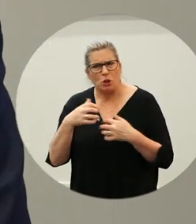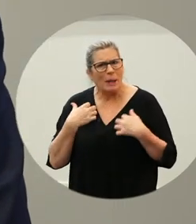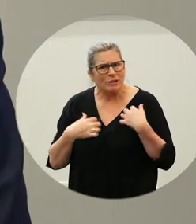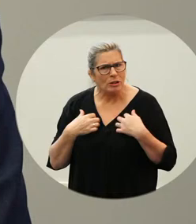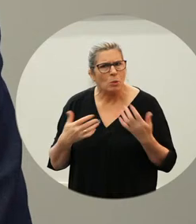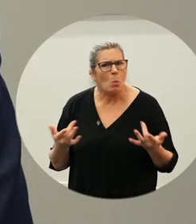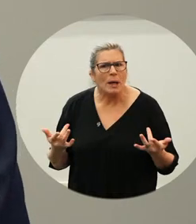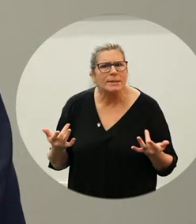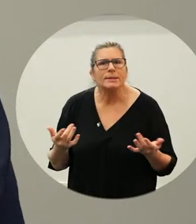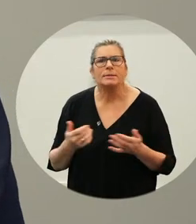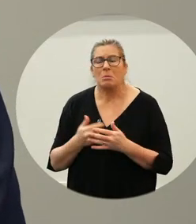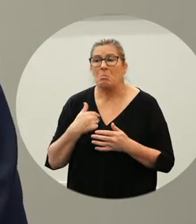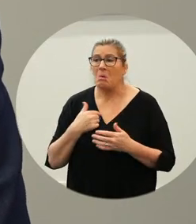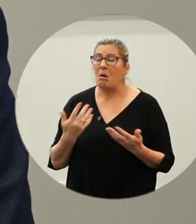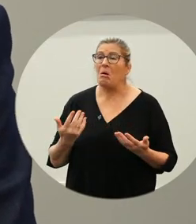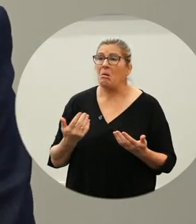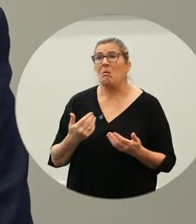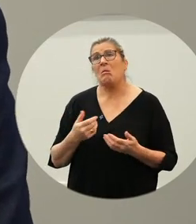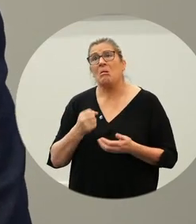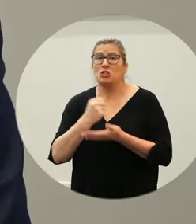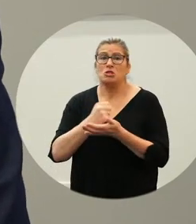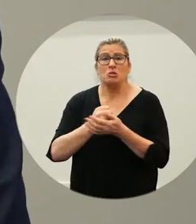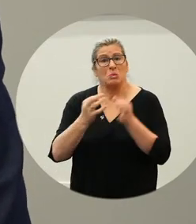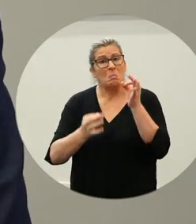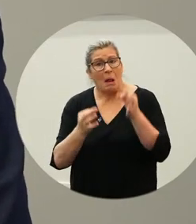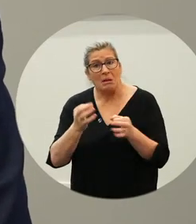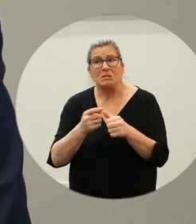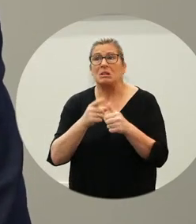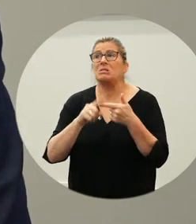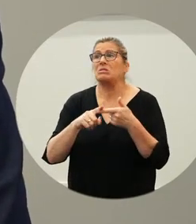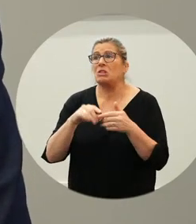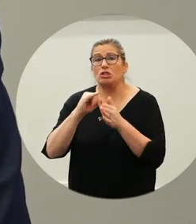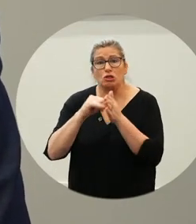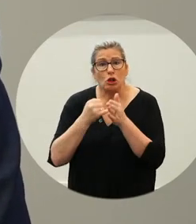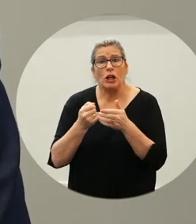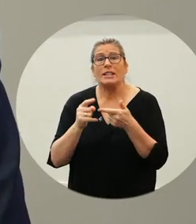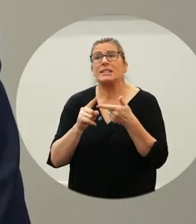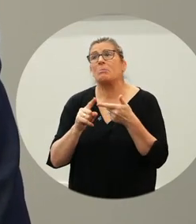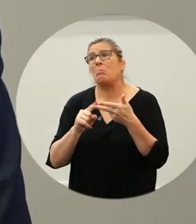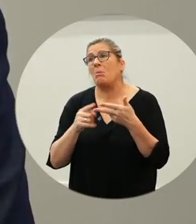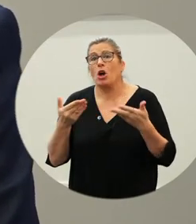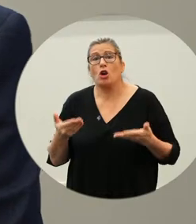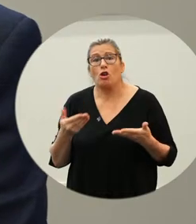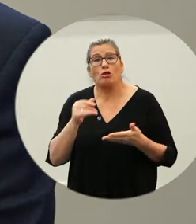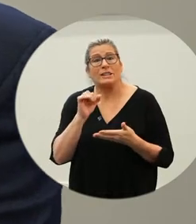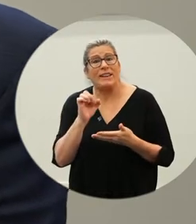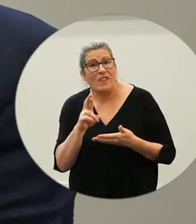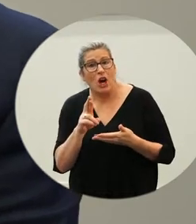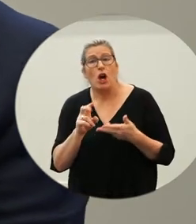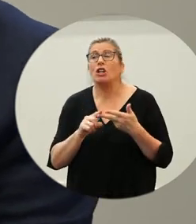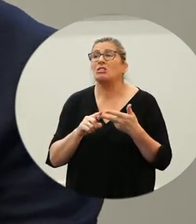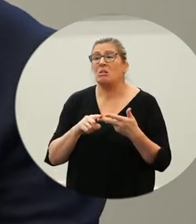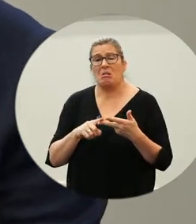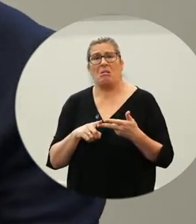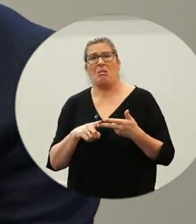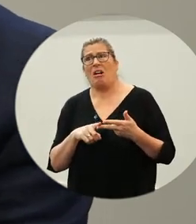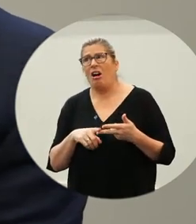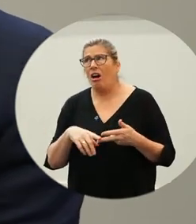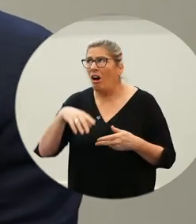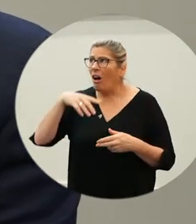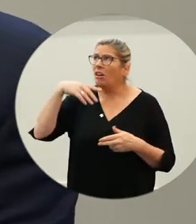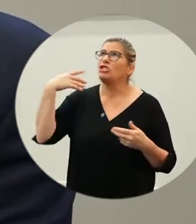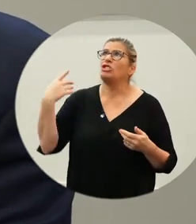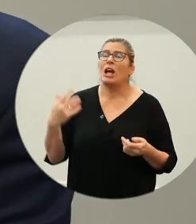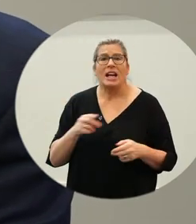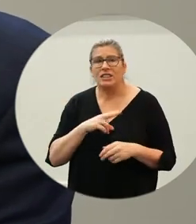said, "Student politics, mostly, journalism, current affairs." And he kind of wiped his brow and he said, "Jesus, not another fellow who wants